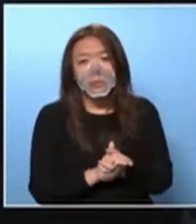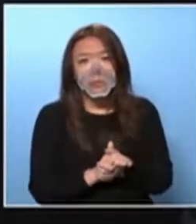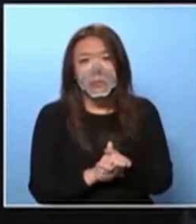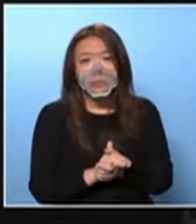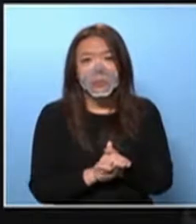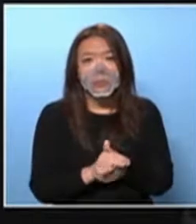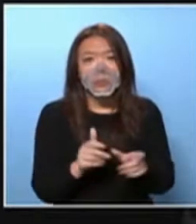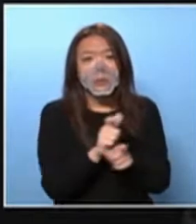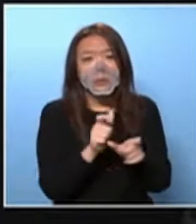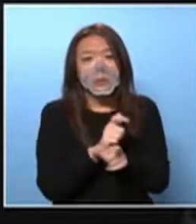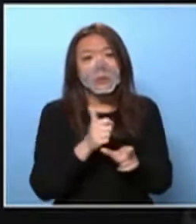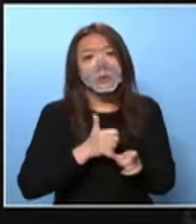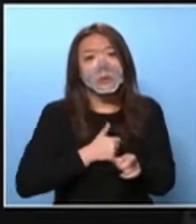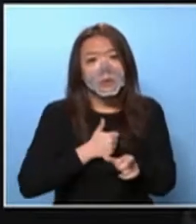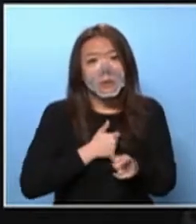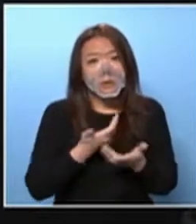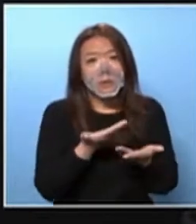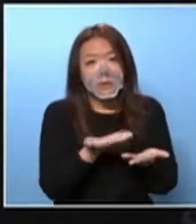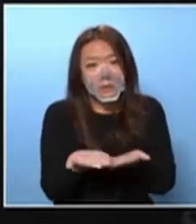Financial Secretary,